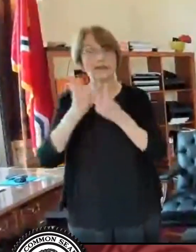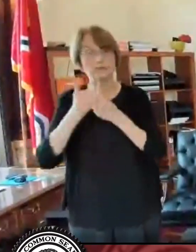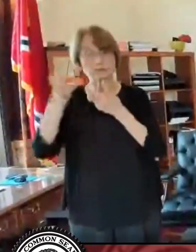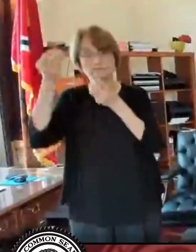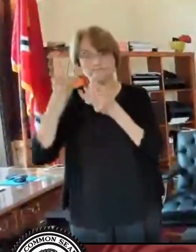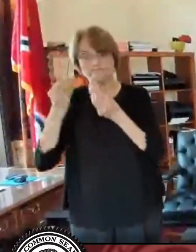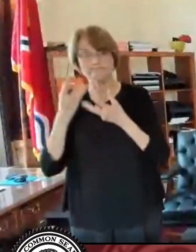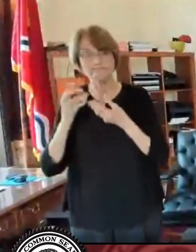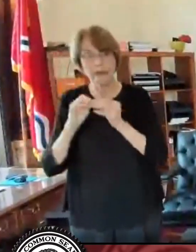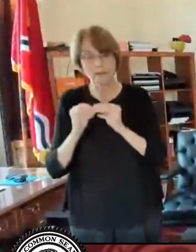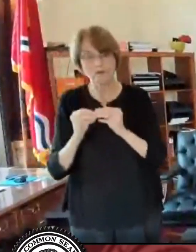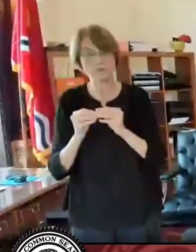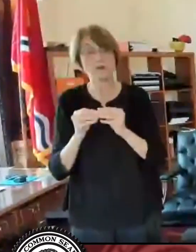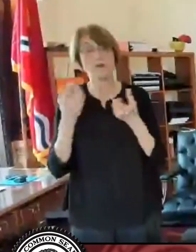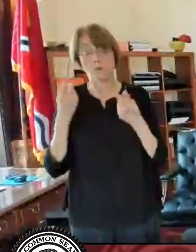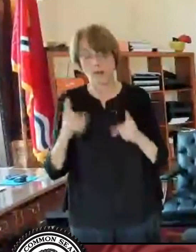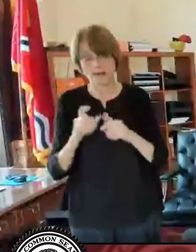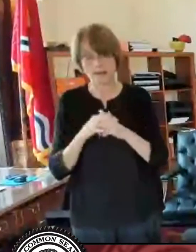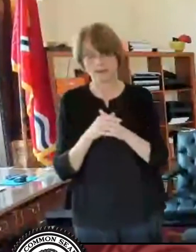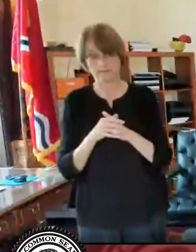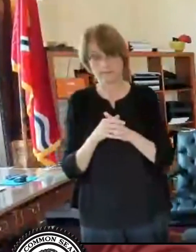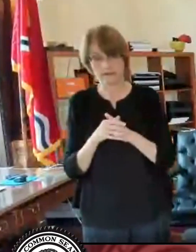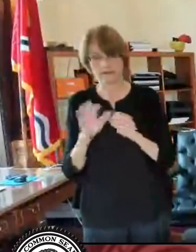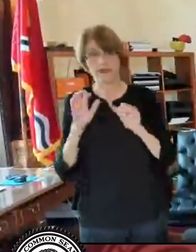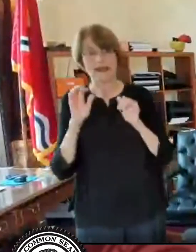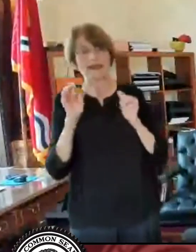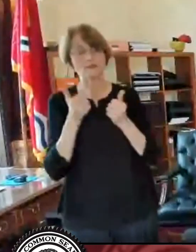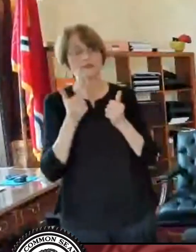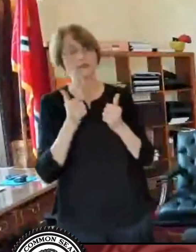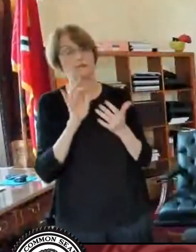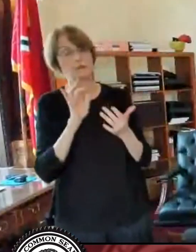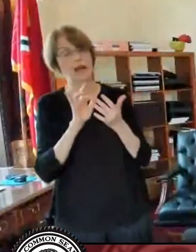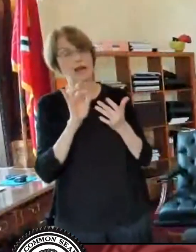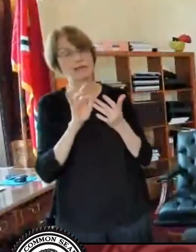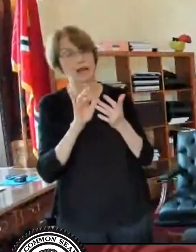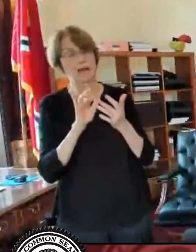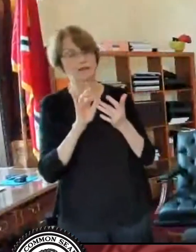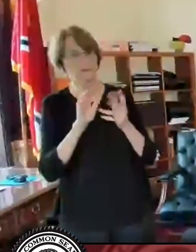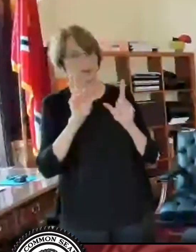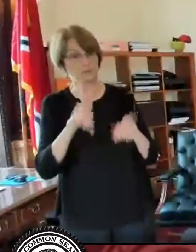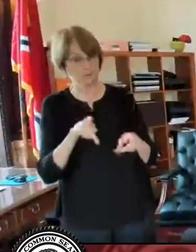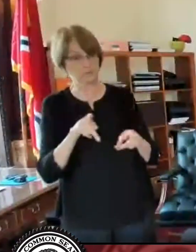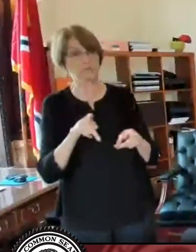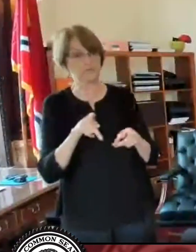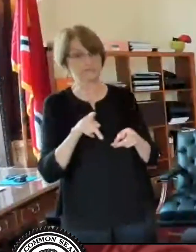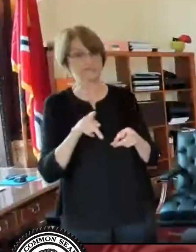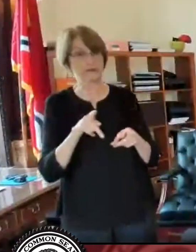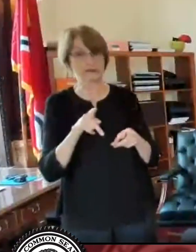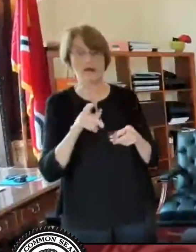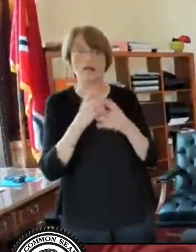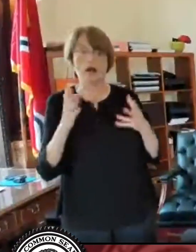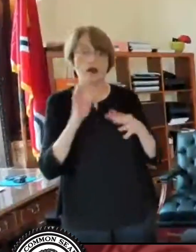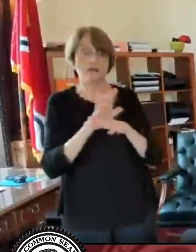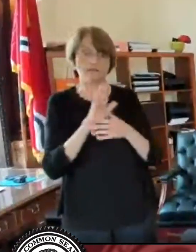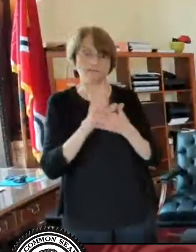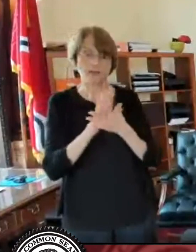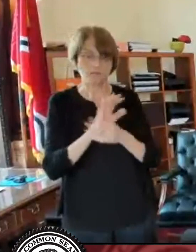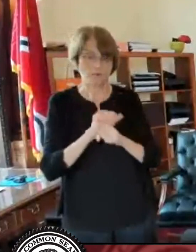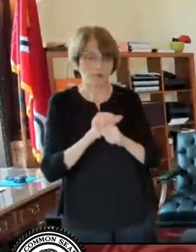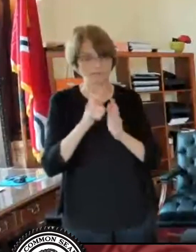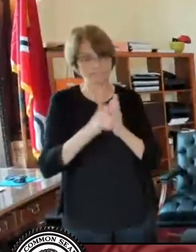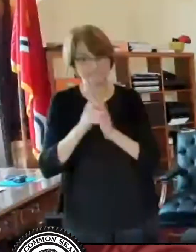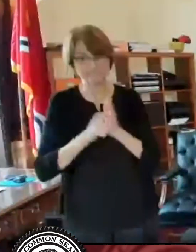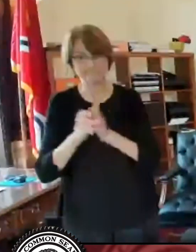the agency makes contact with the tenant. Of course, there's a lot of paperwork because this is federal money. The tenant has to submit various